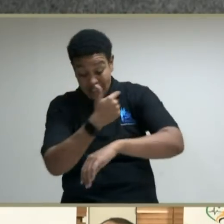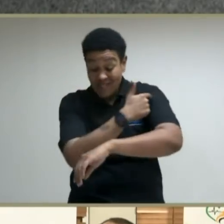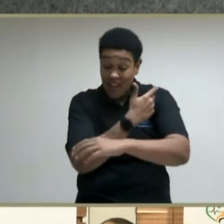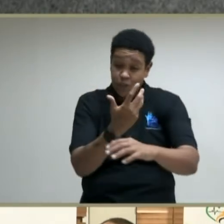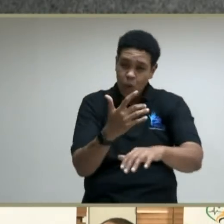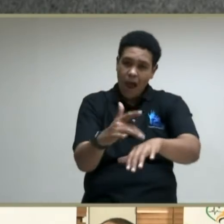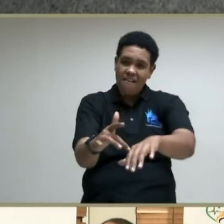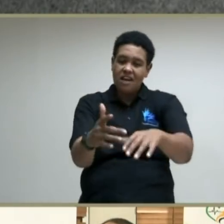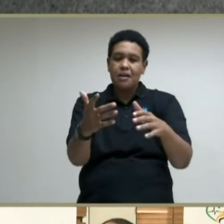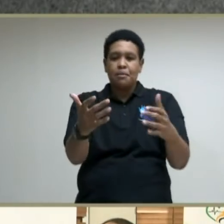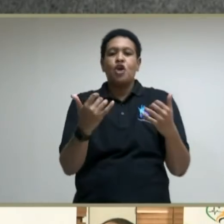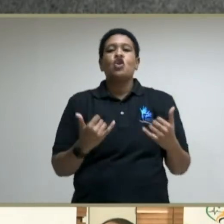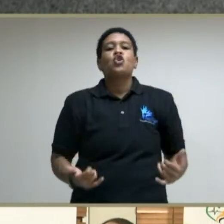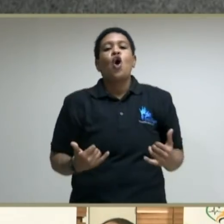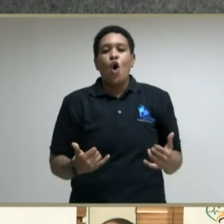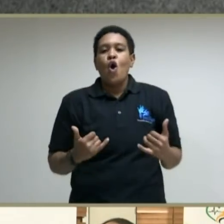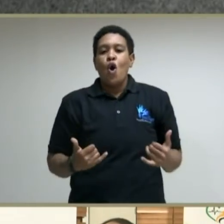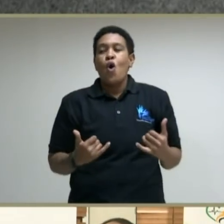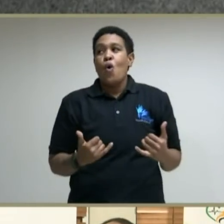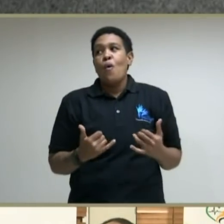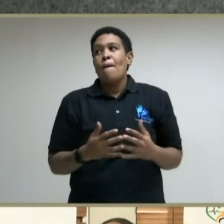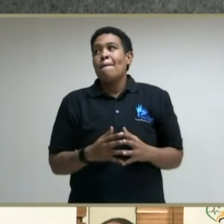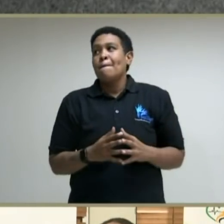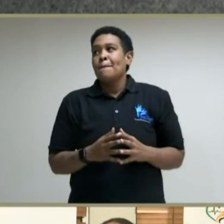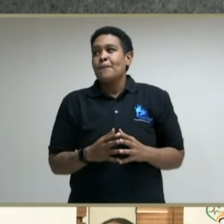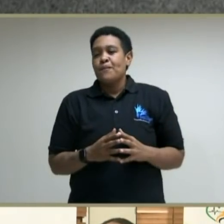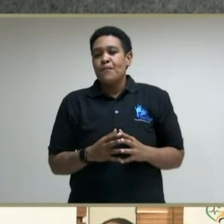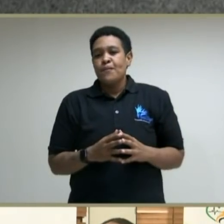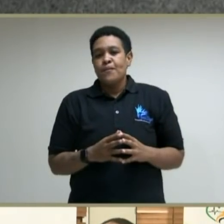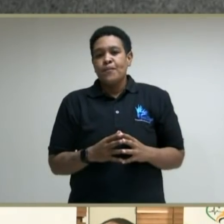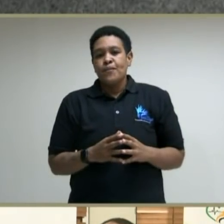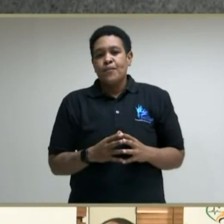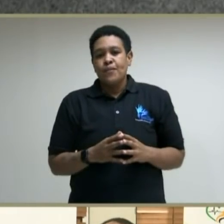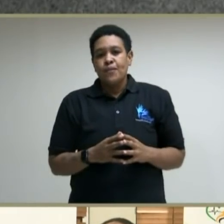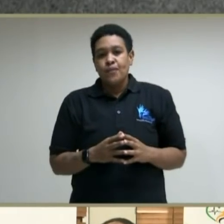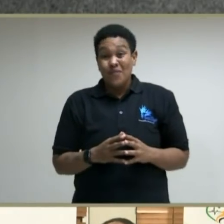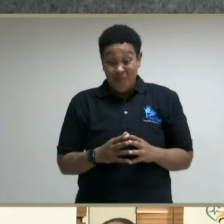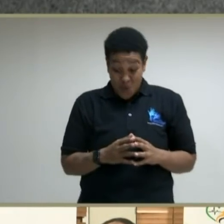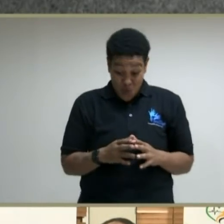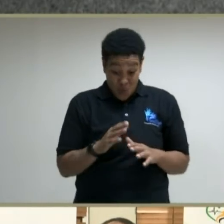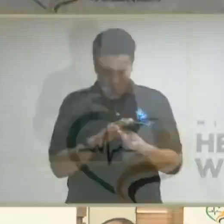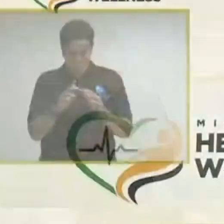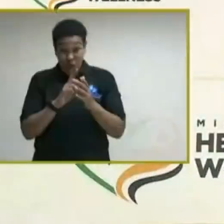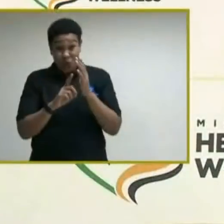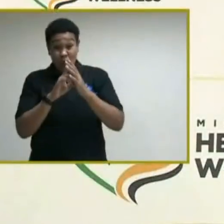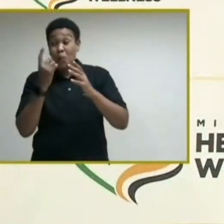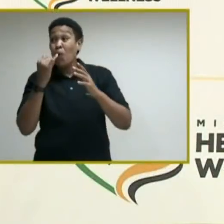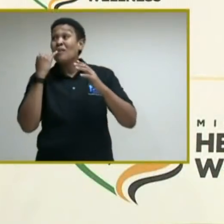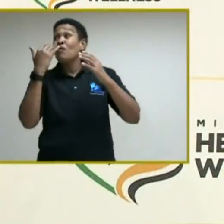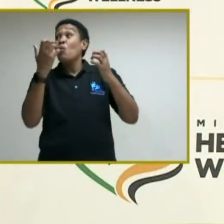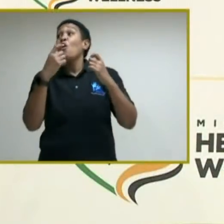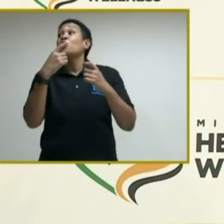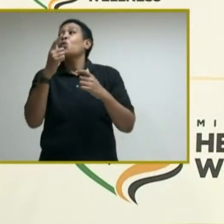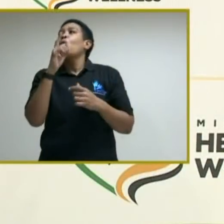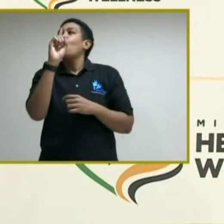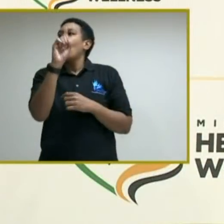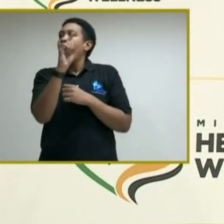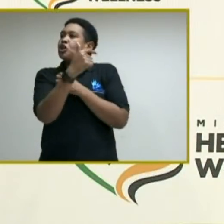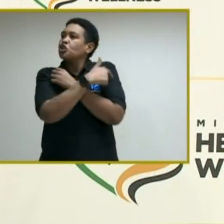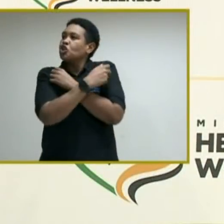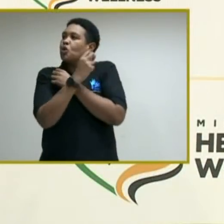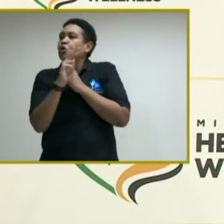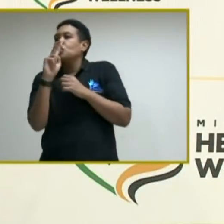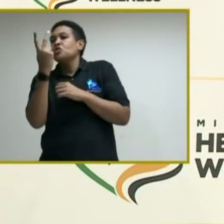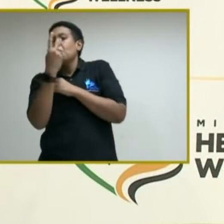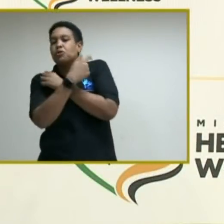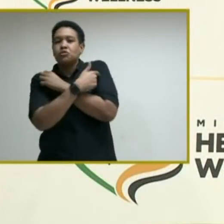that is available. So don't discriminate only if you want to go a single as opposed to a double.